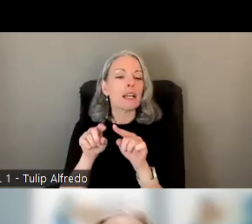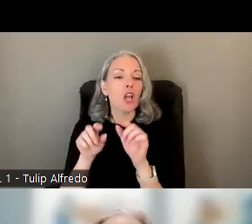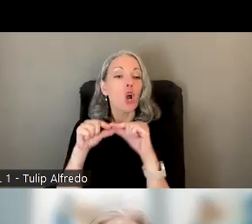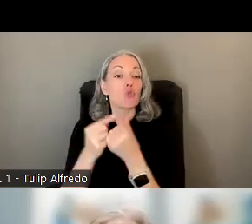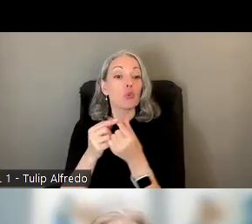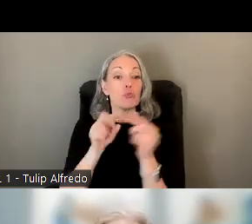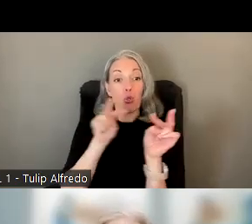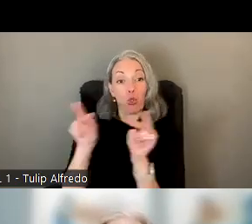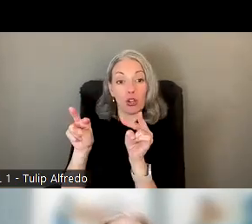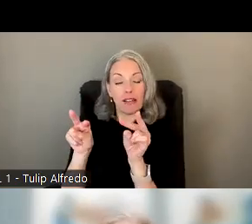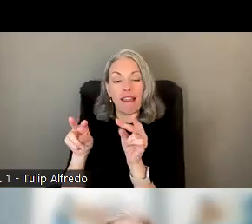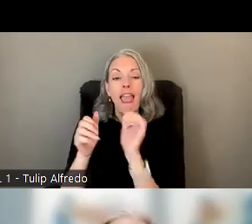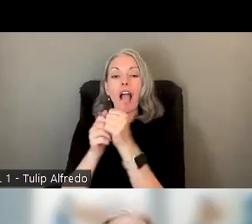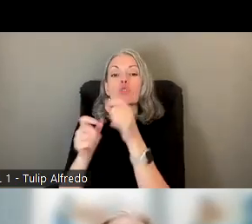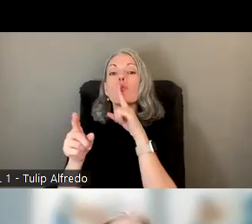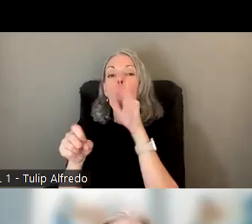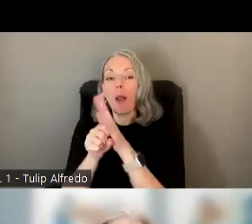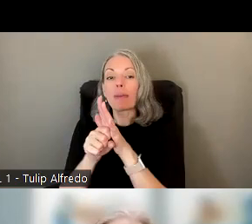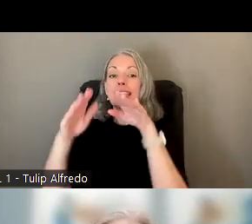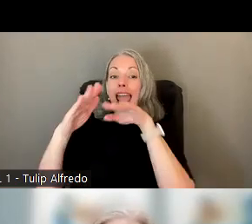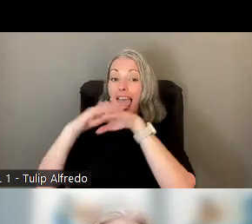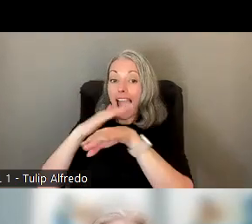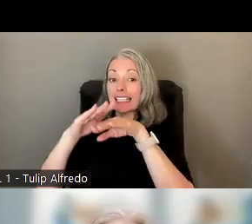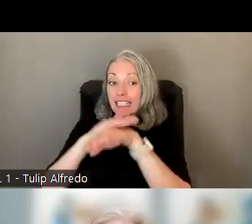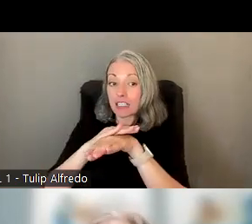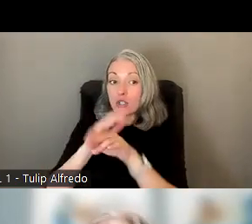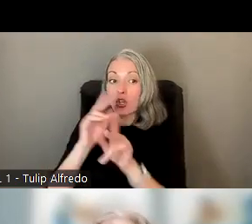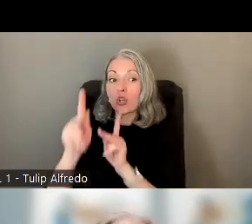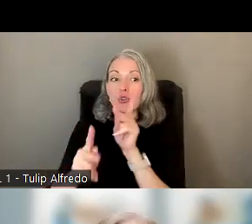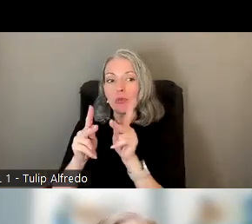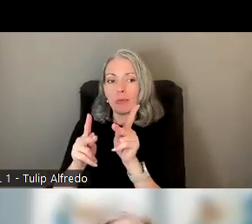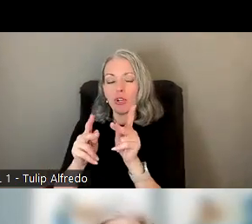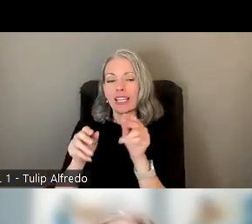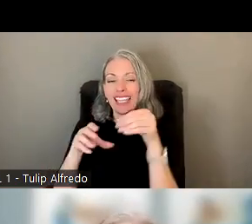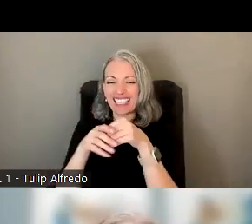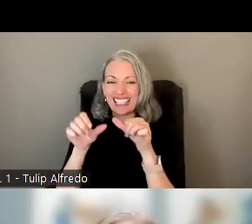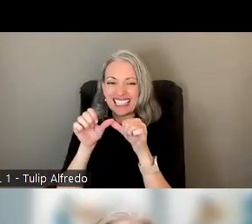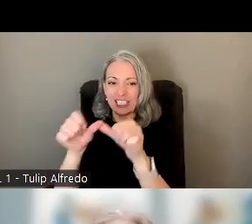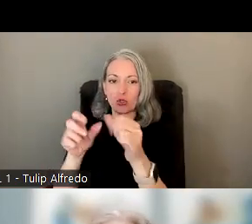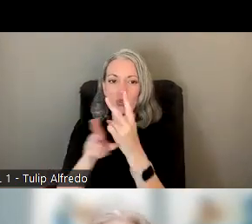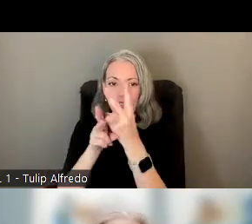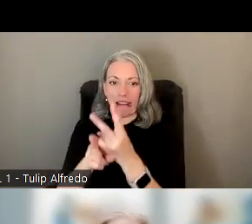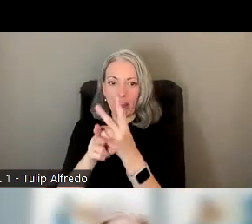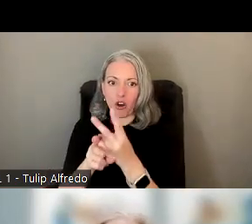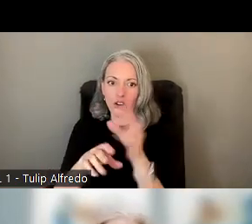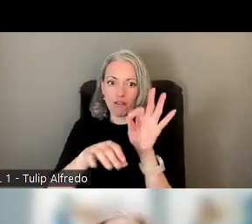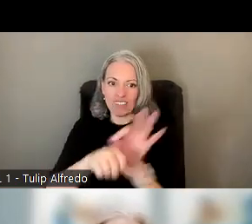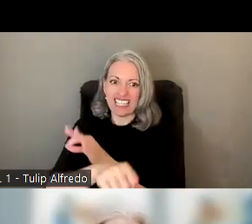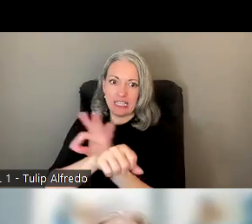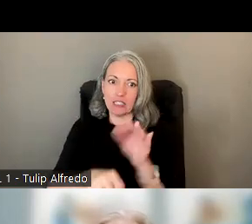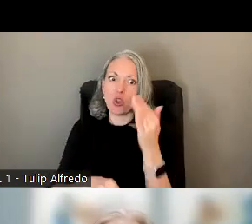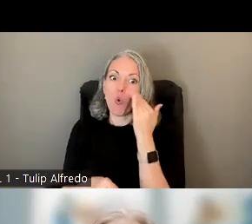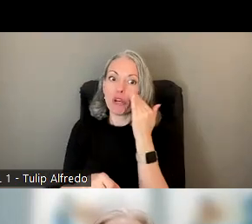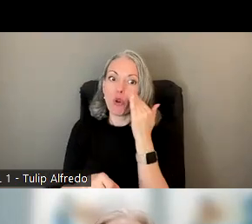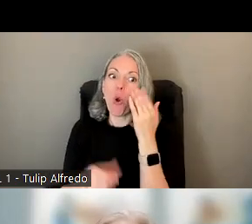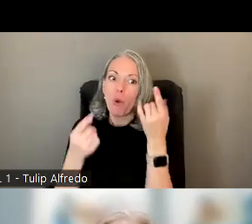we could ensure access to residents in long-term care facilities. You all remember what happened during the pandemic, and it was